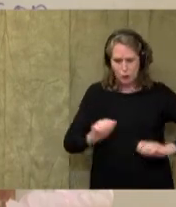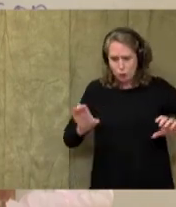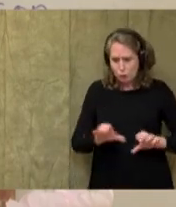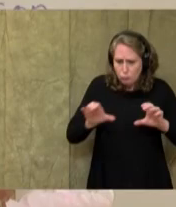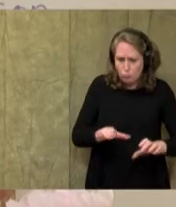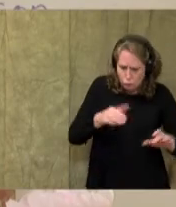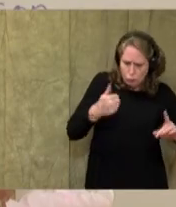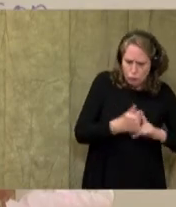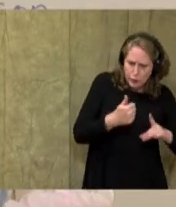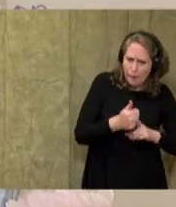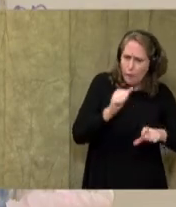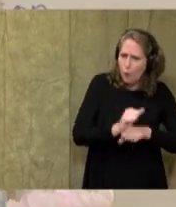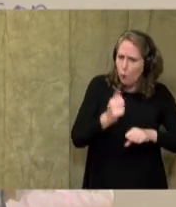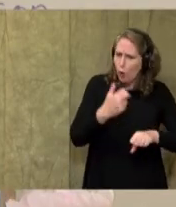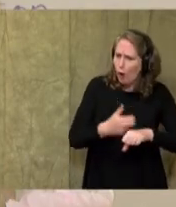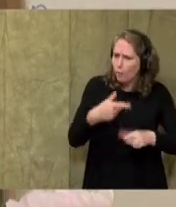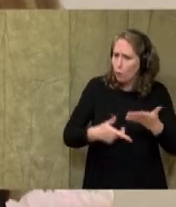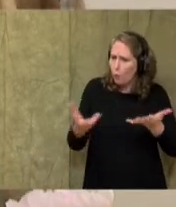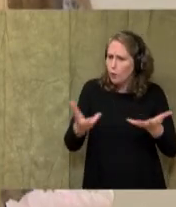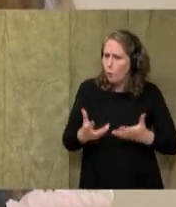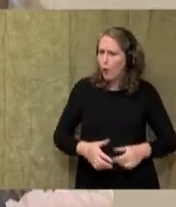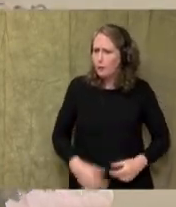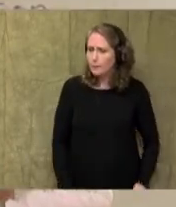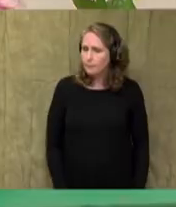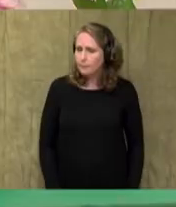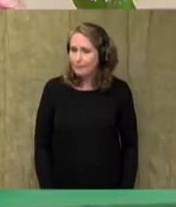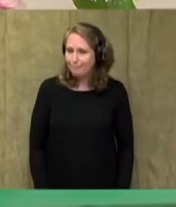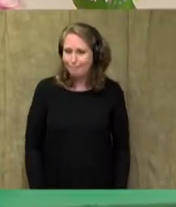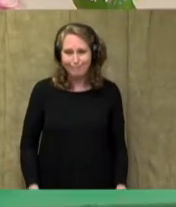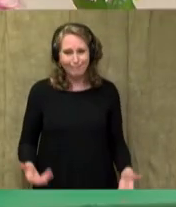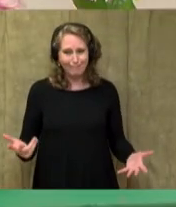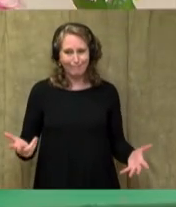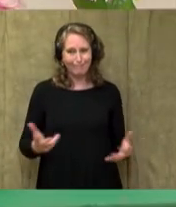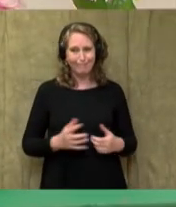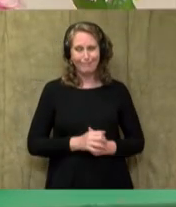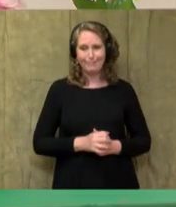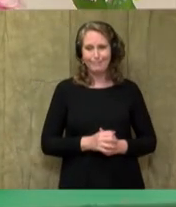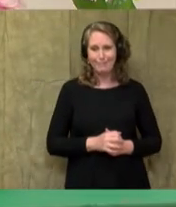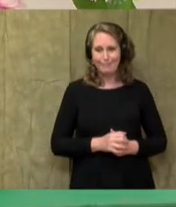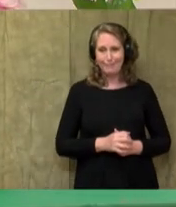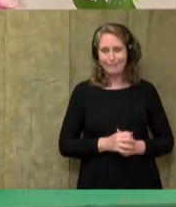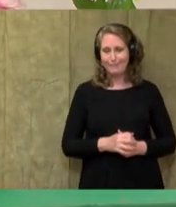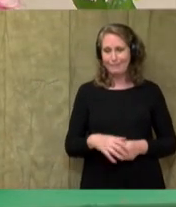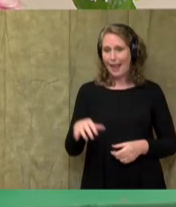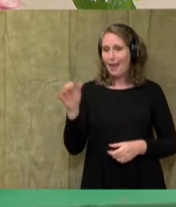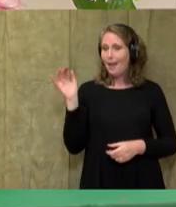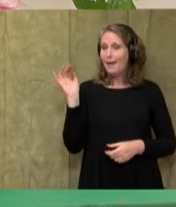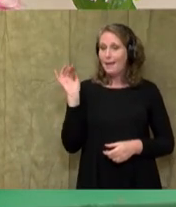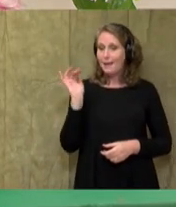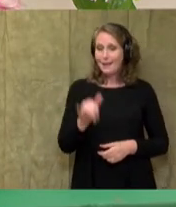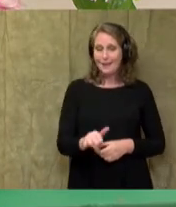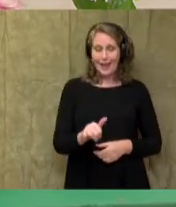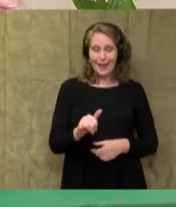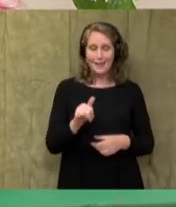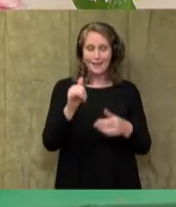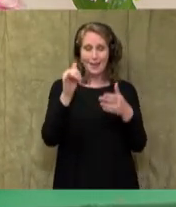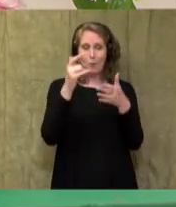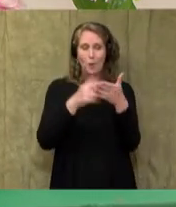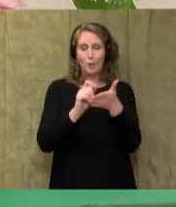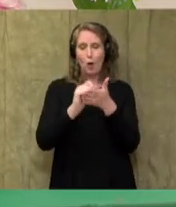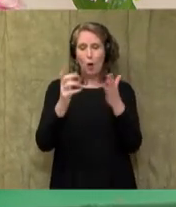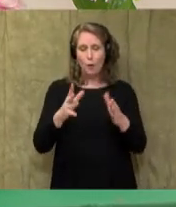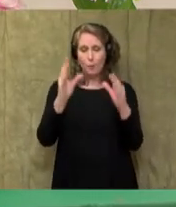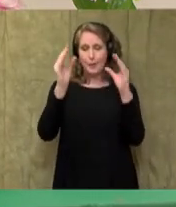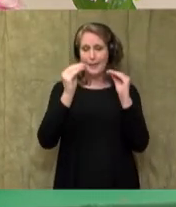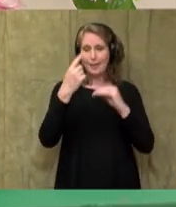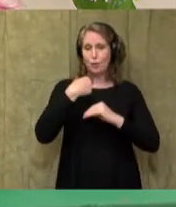it, and you've got to work hard for what you want, okay? So, that is the lesson that we can learn